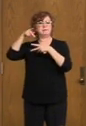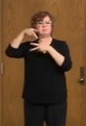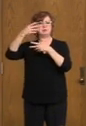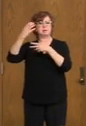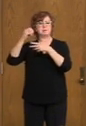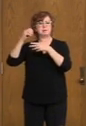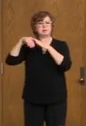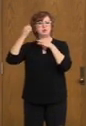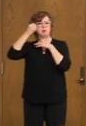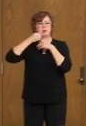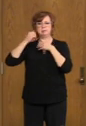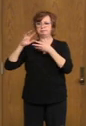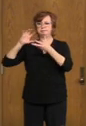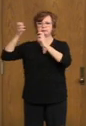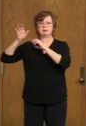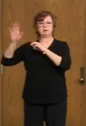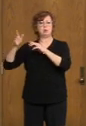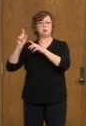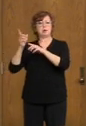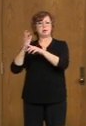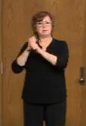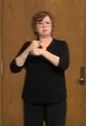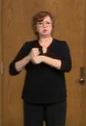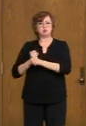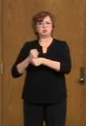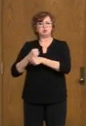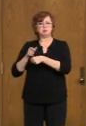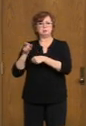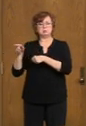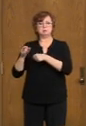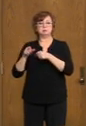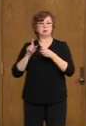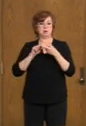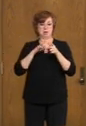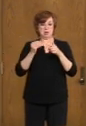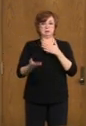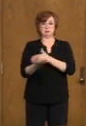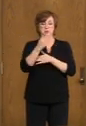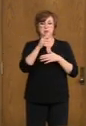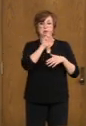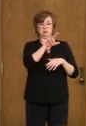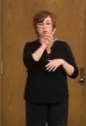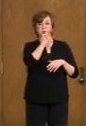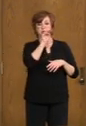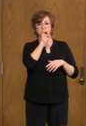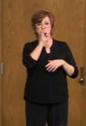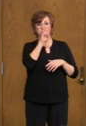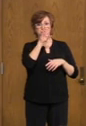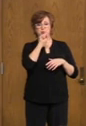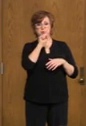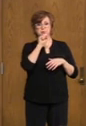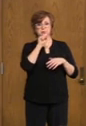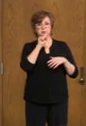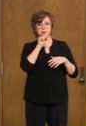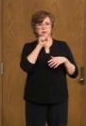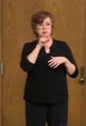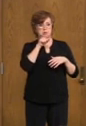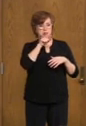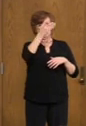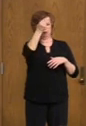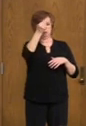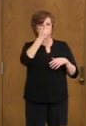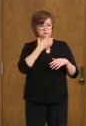And then this morning, learning on the news that actually the province's allocation, or